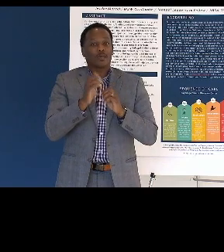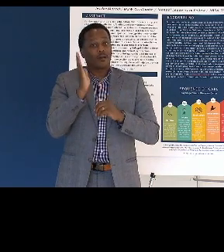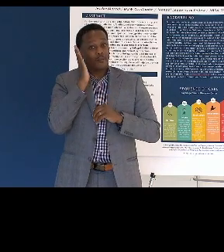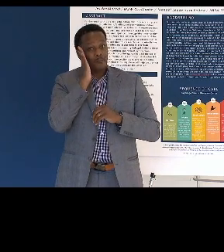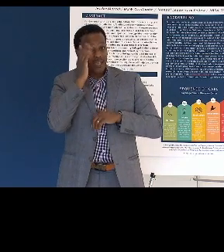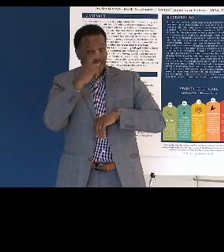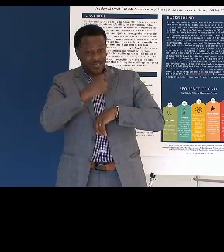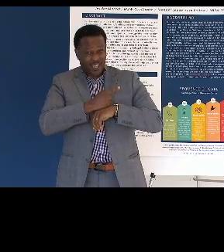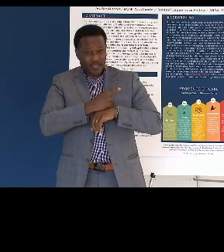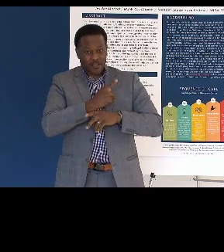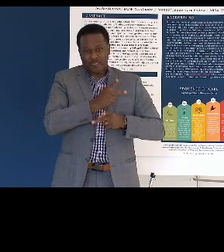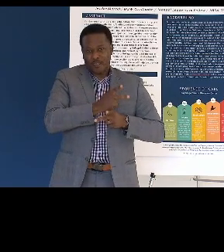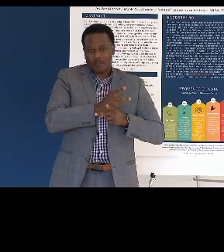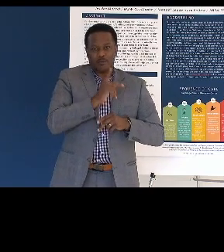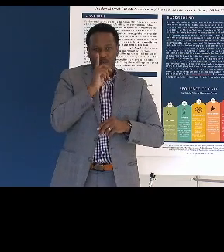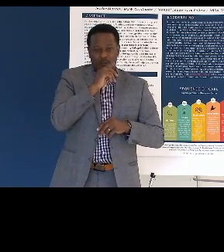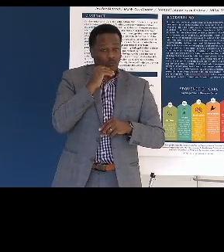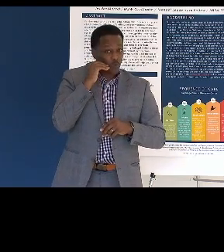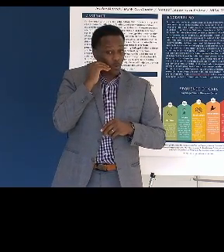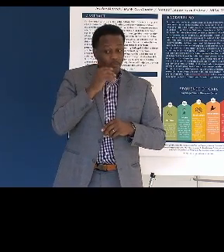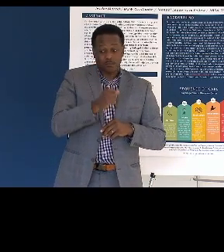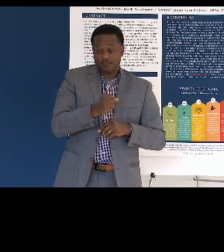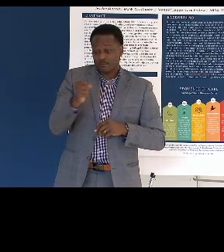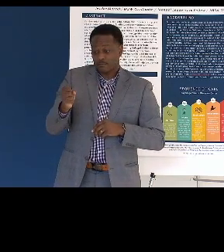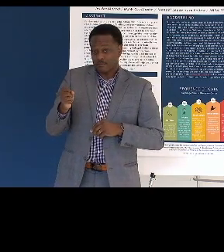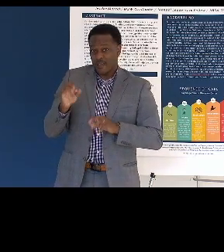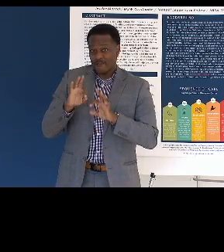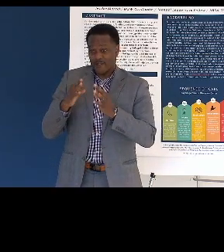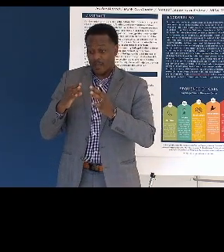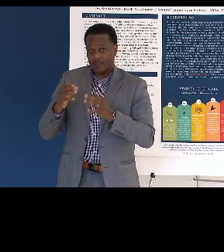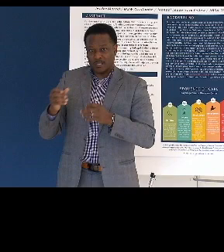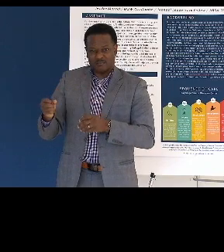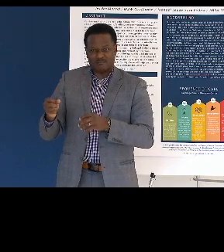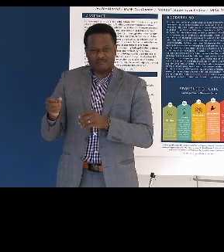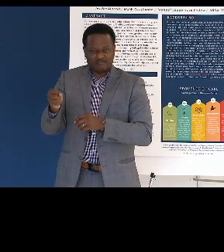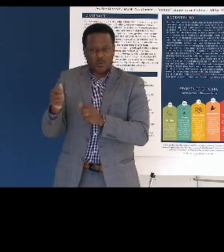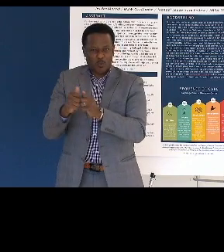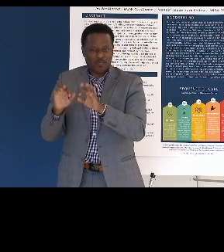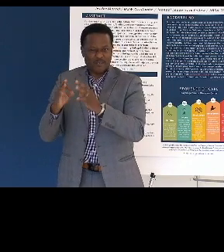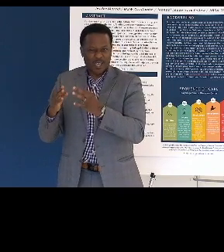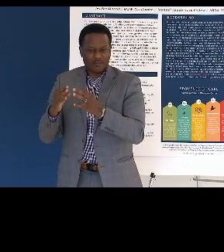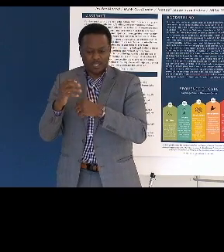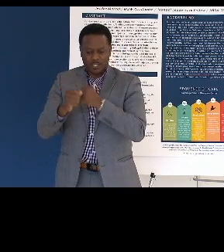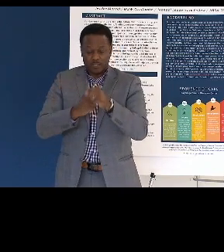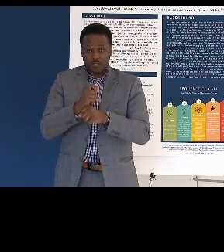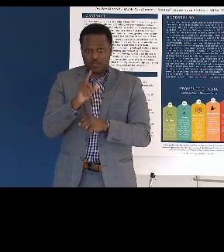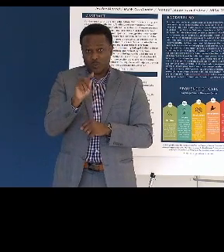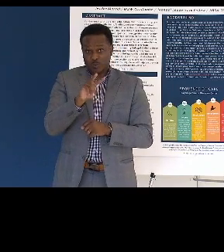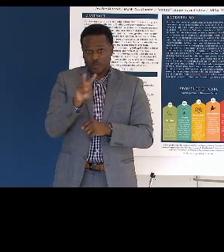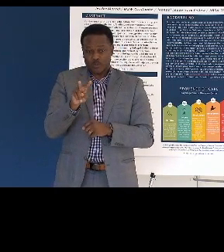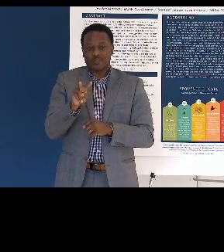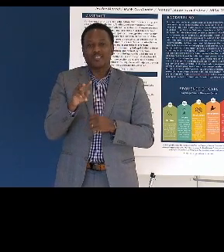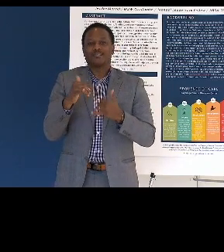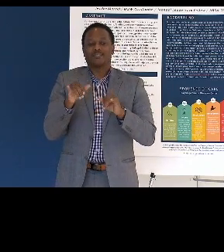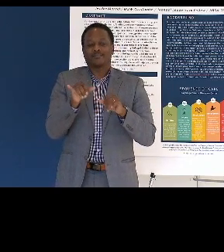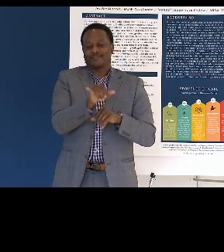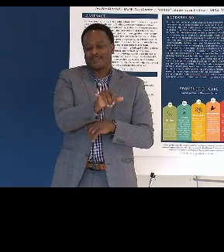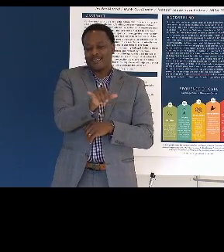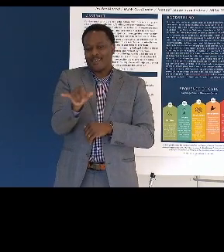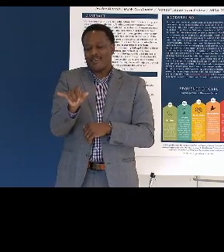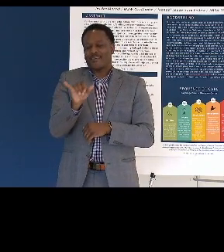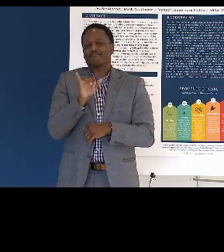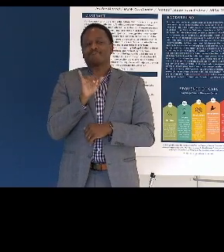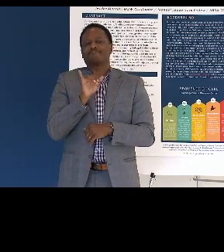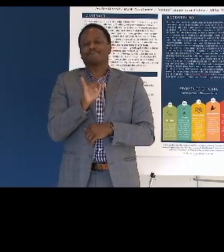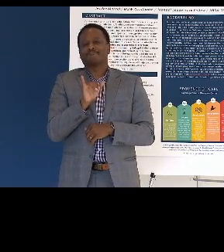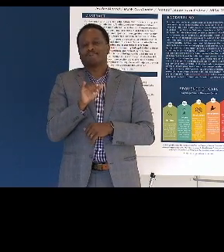therapeutic foster home or residential placement are staying consistent with fiscal year 2022. We speculate